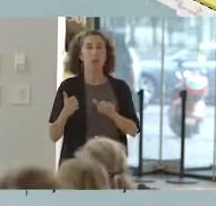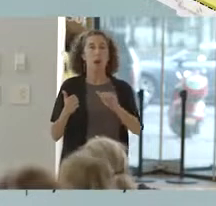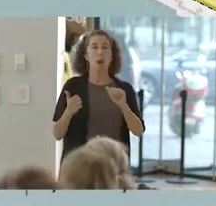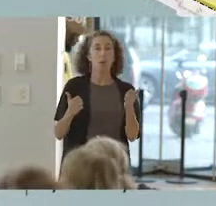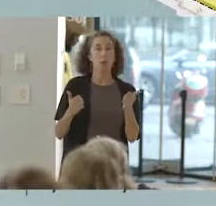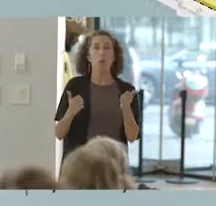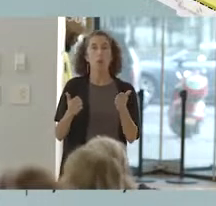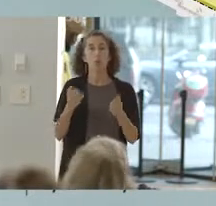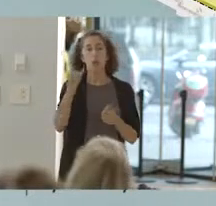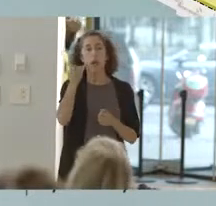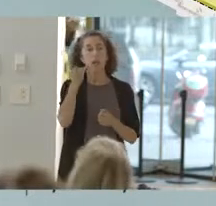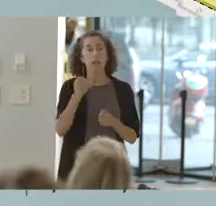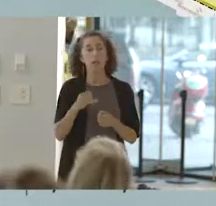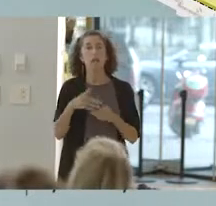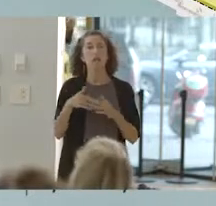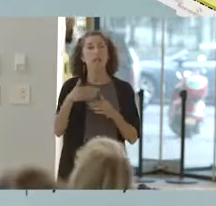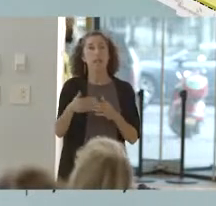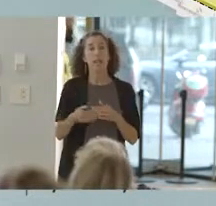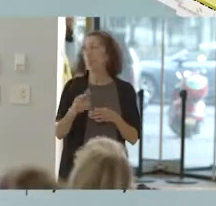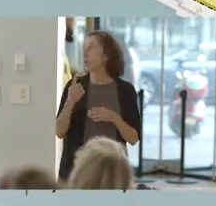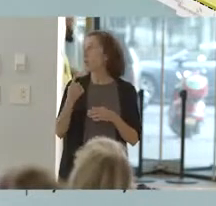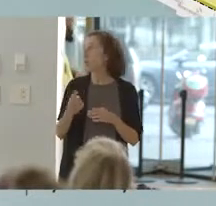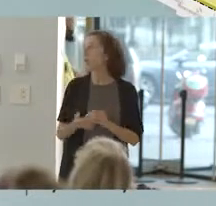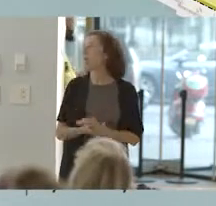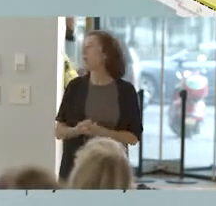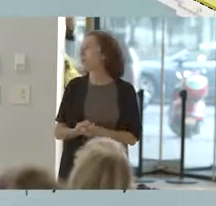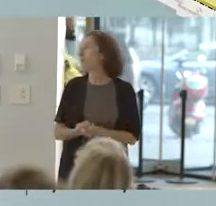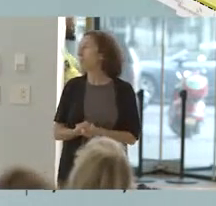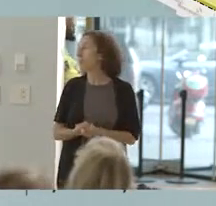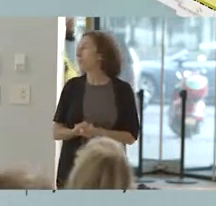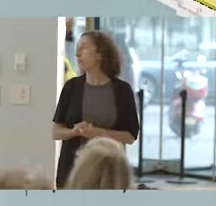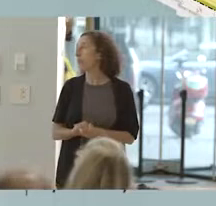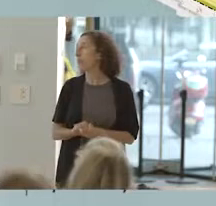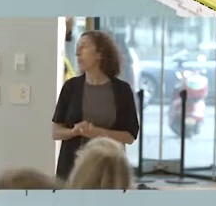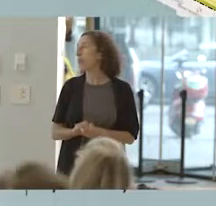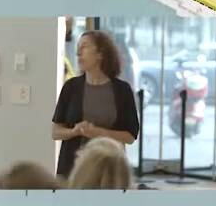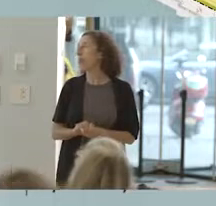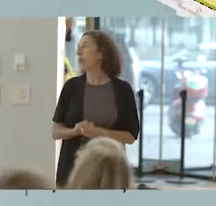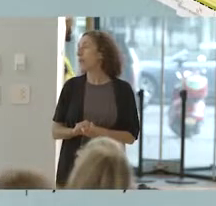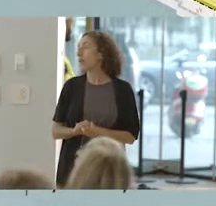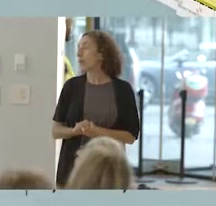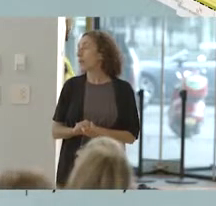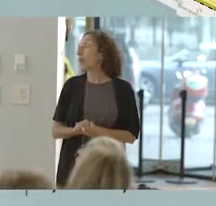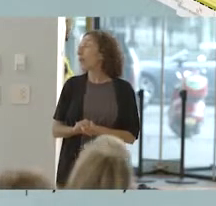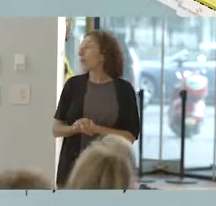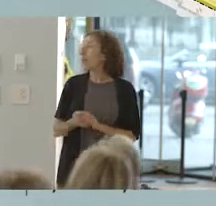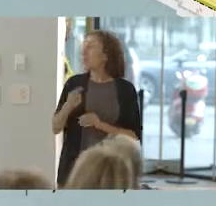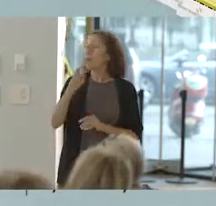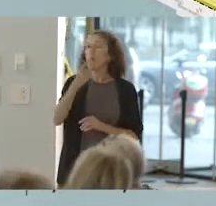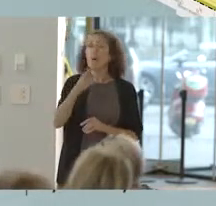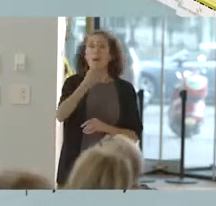alternative, which is 3B, moves that sort of what we're calling a middle alignment. You can see the red line